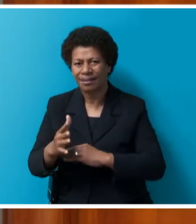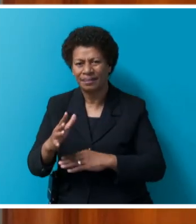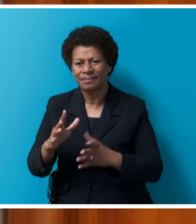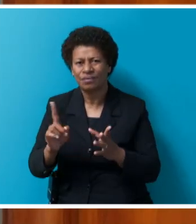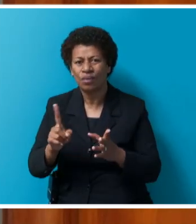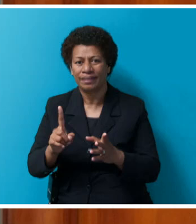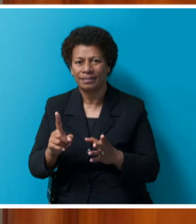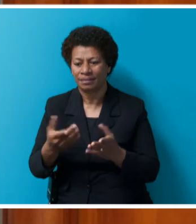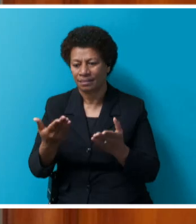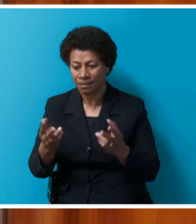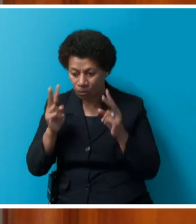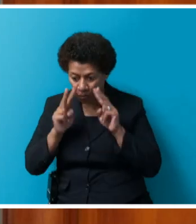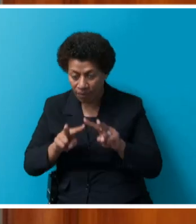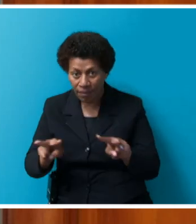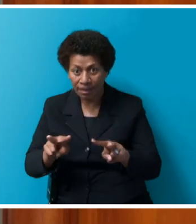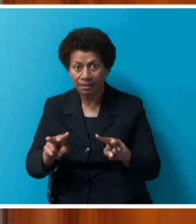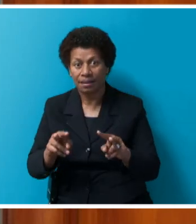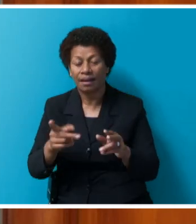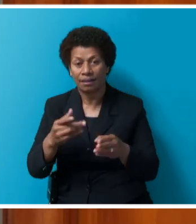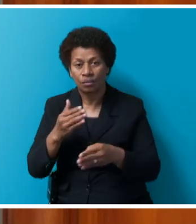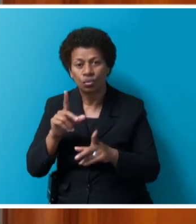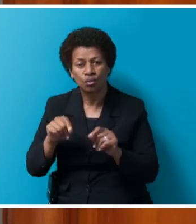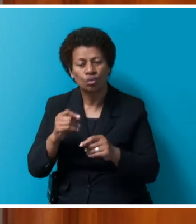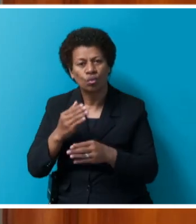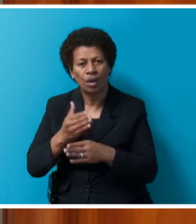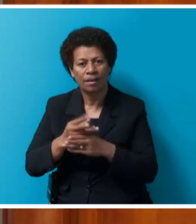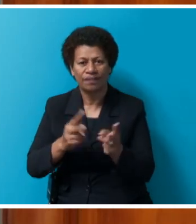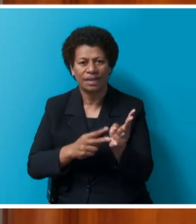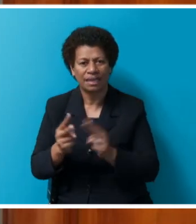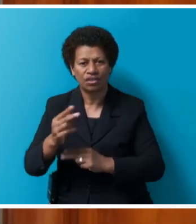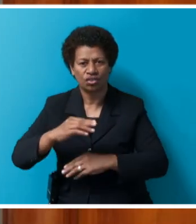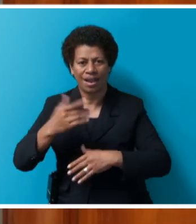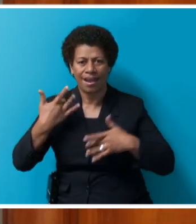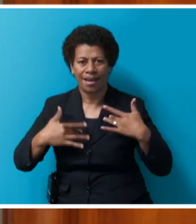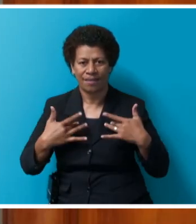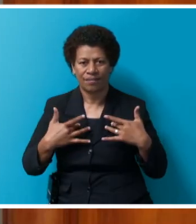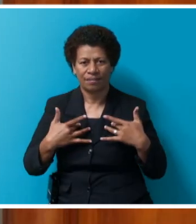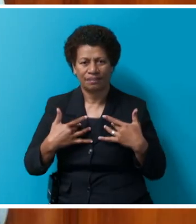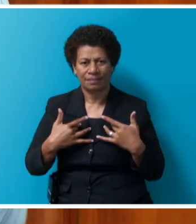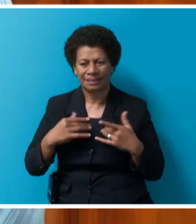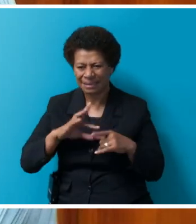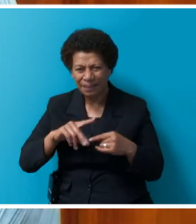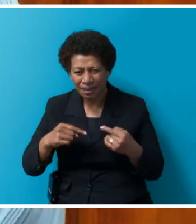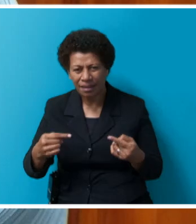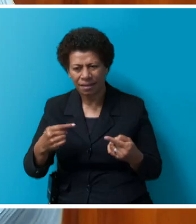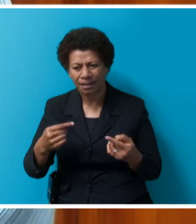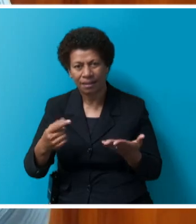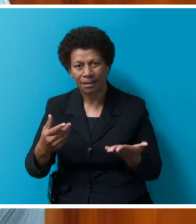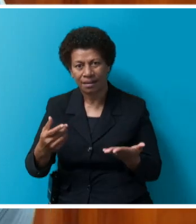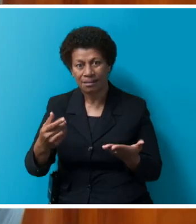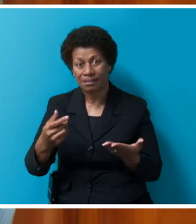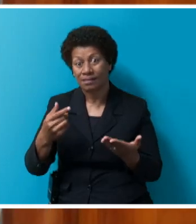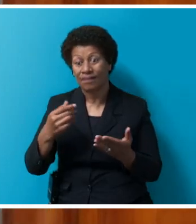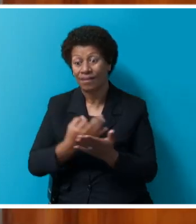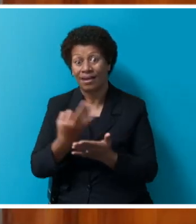and rehabilitation through integration back into daily village life, something our line ministries can consider in the coming financial